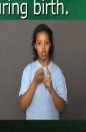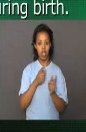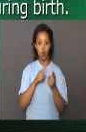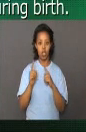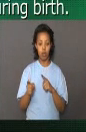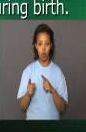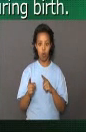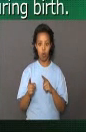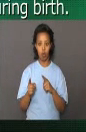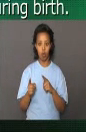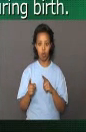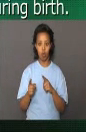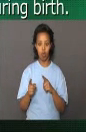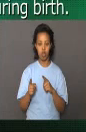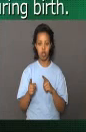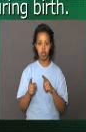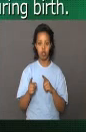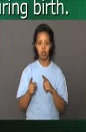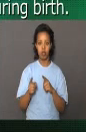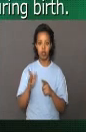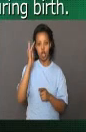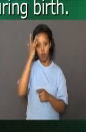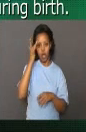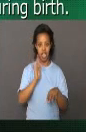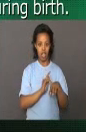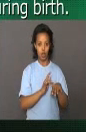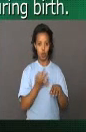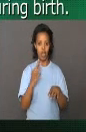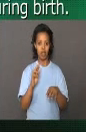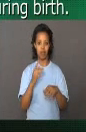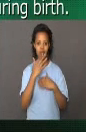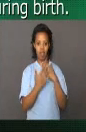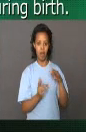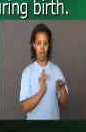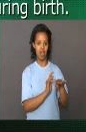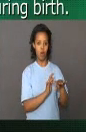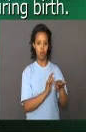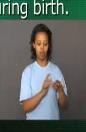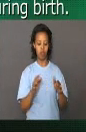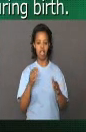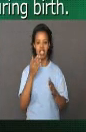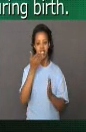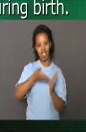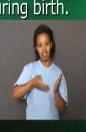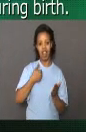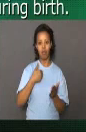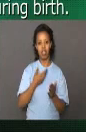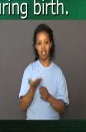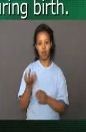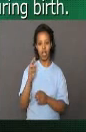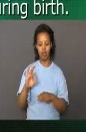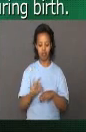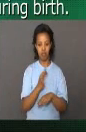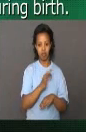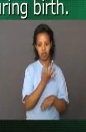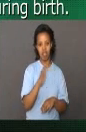by sharing infected needles. The third way is through a